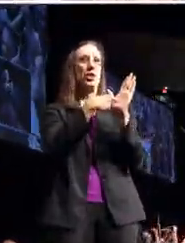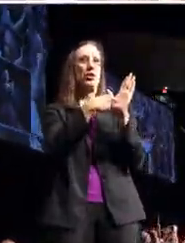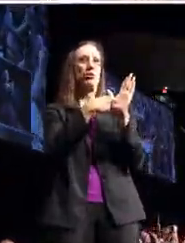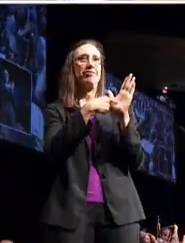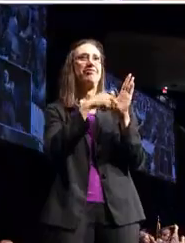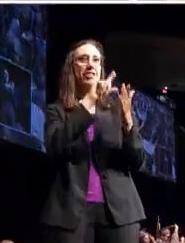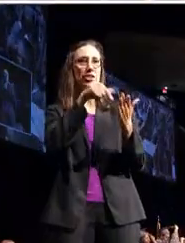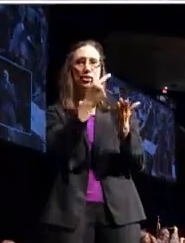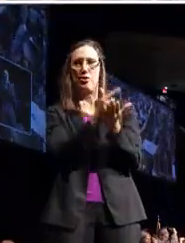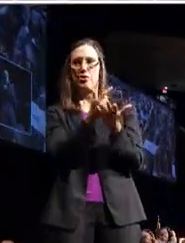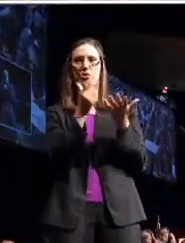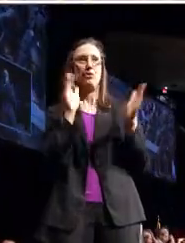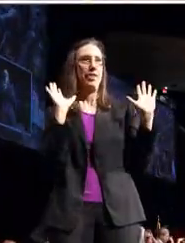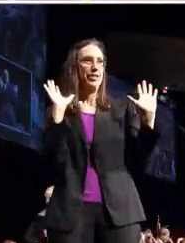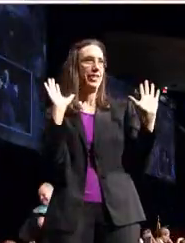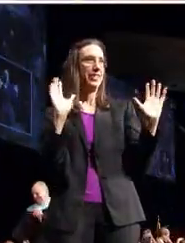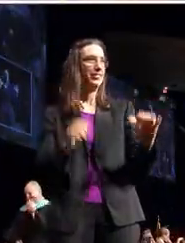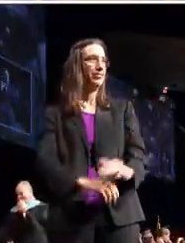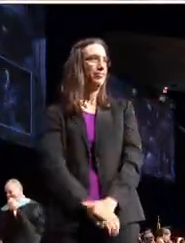graduation.